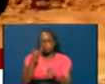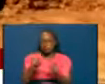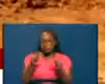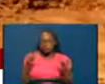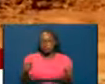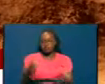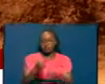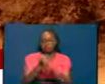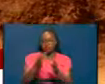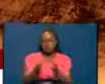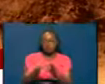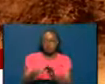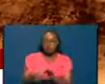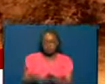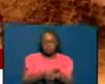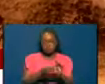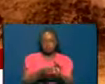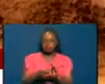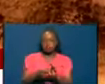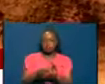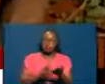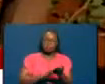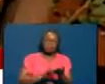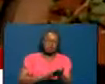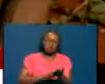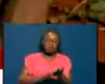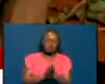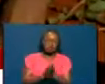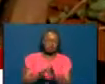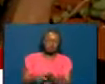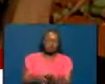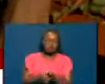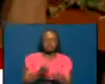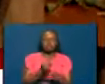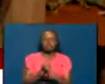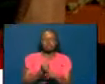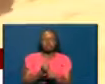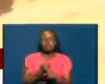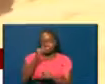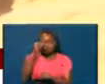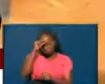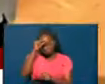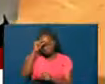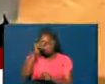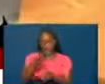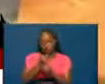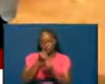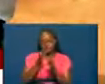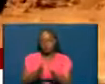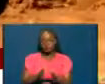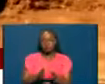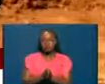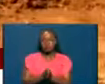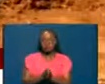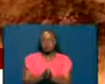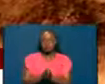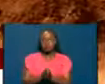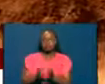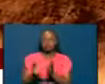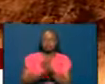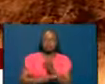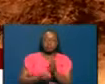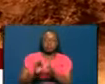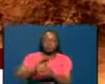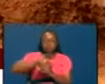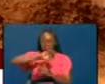stakeholder collaboration. The First Lady commended the collaborative efforts by the government and stakeholders that have seen the country's elephant